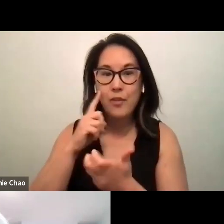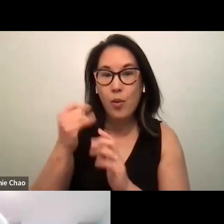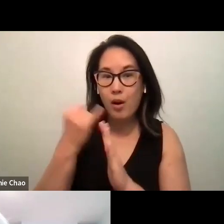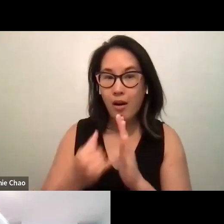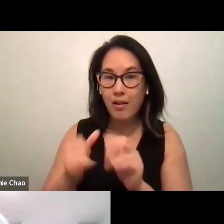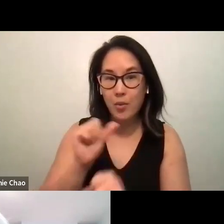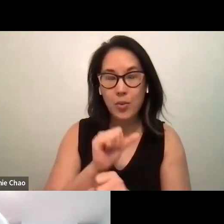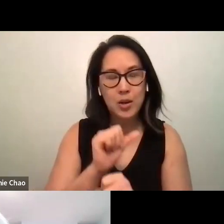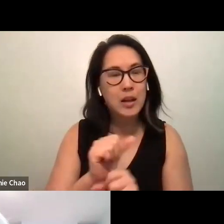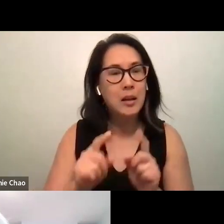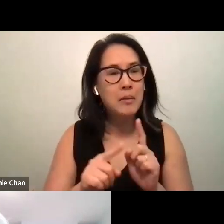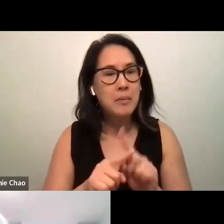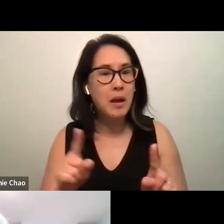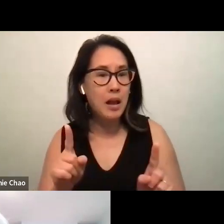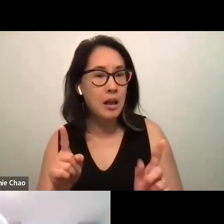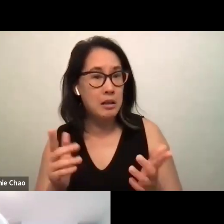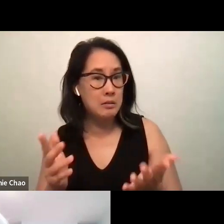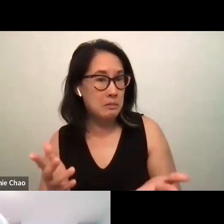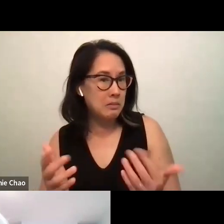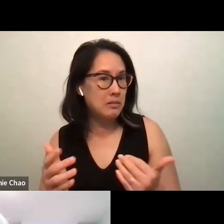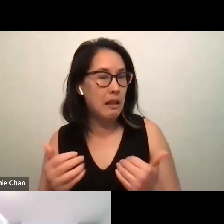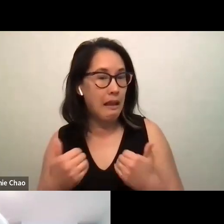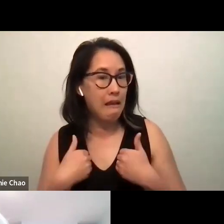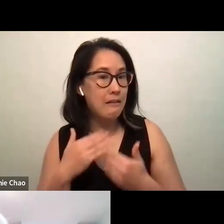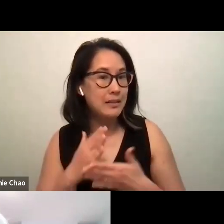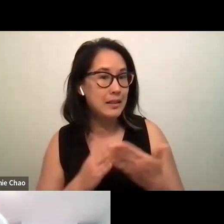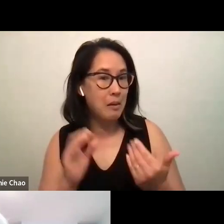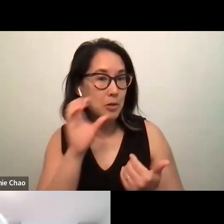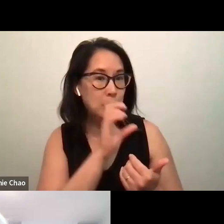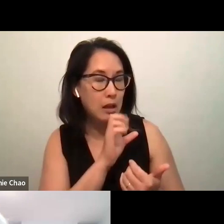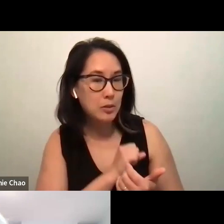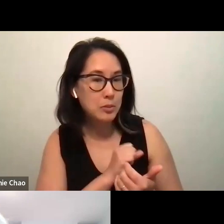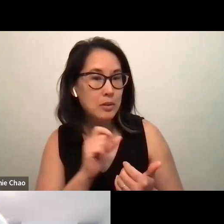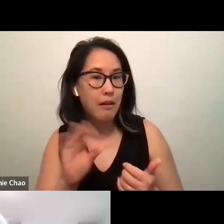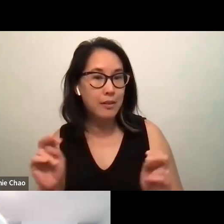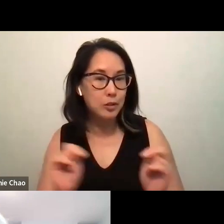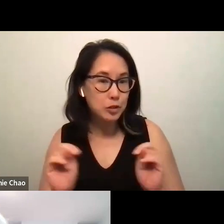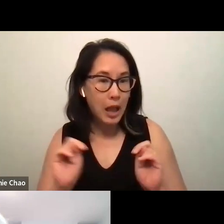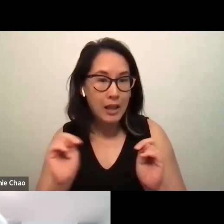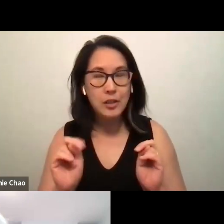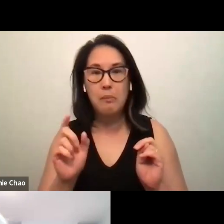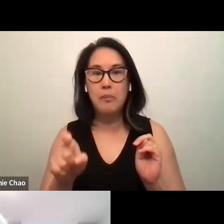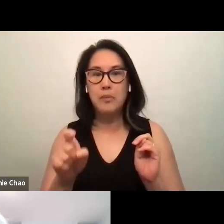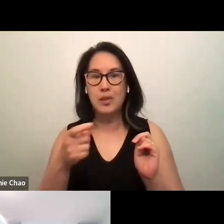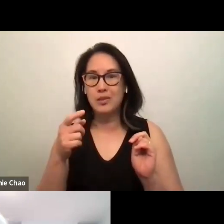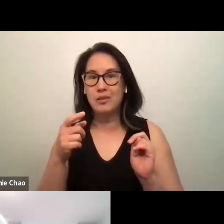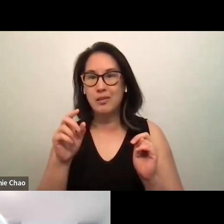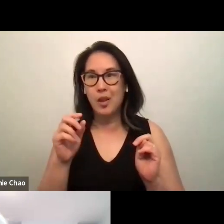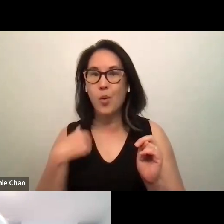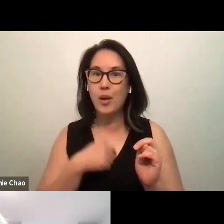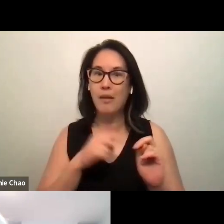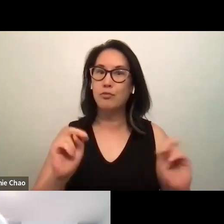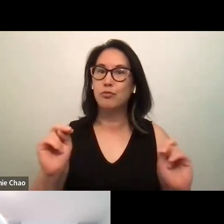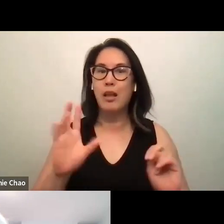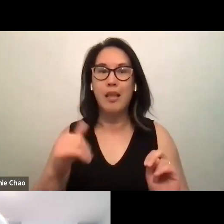But is there some sort of assumption of neutrality or interchangeability that makes us shy away from such interpretations when trying